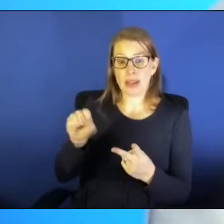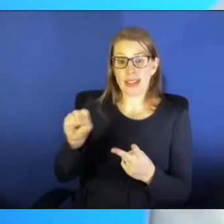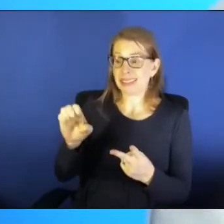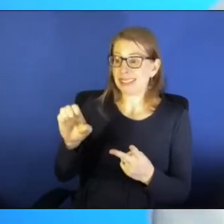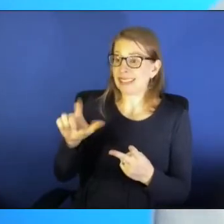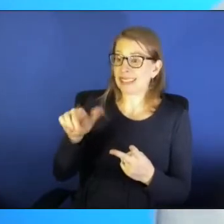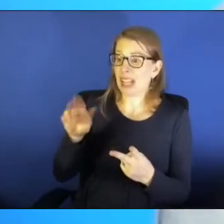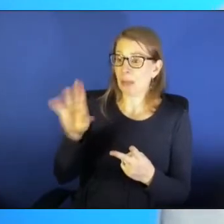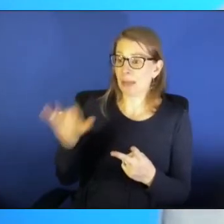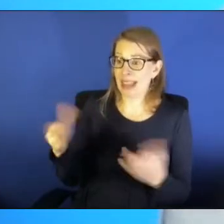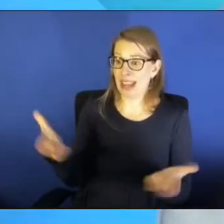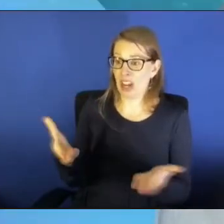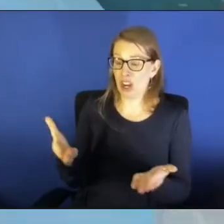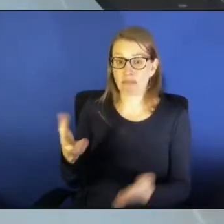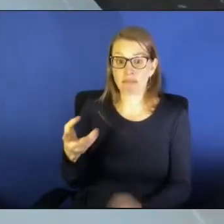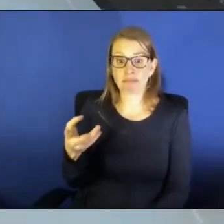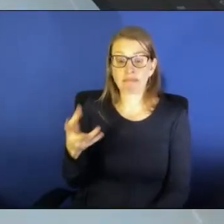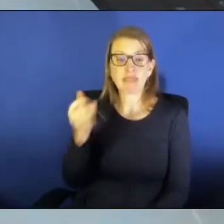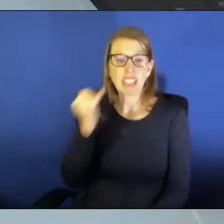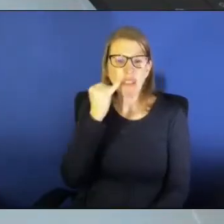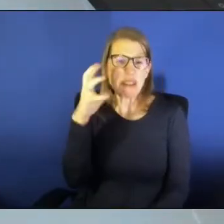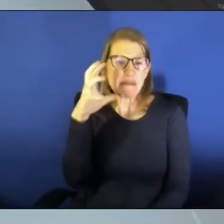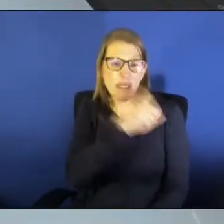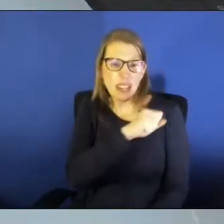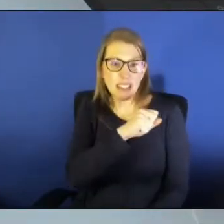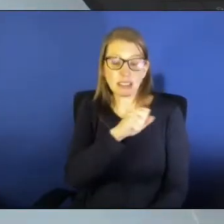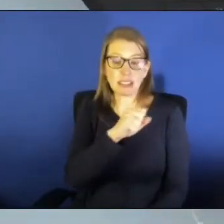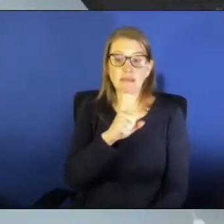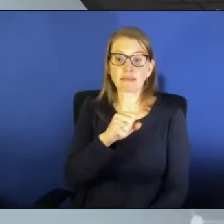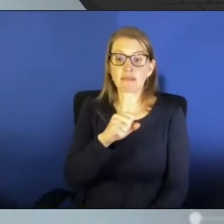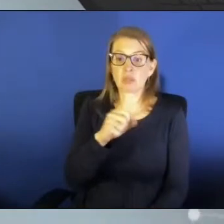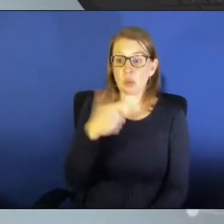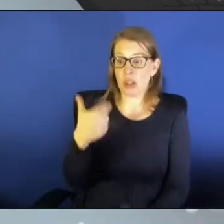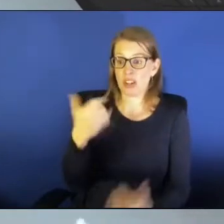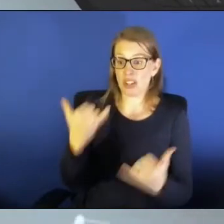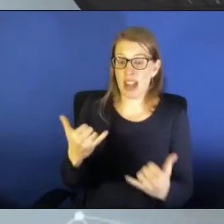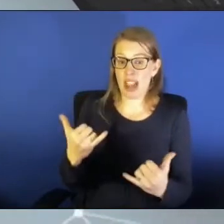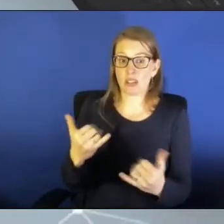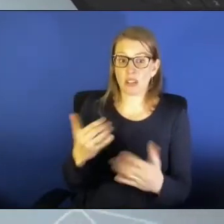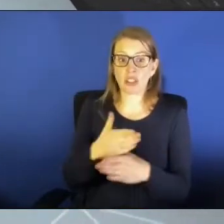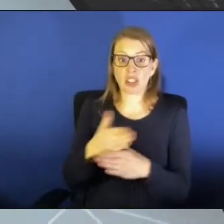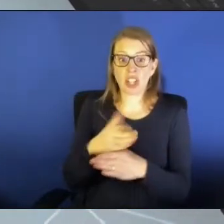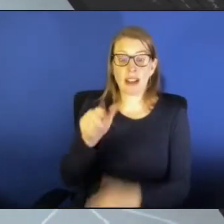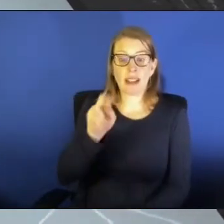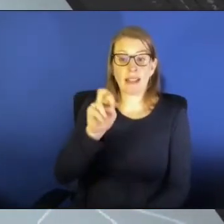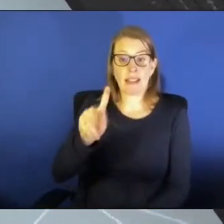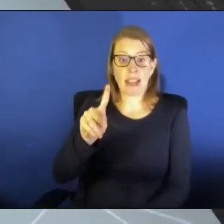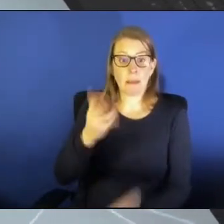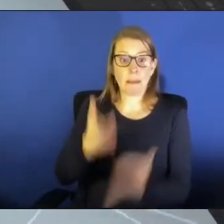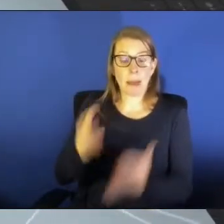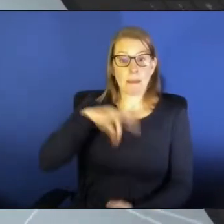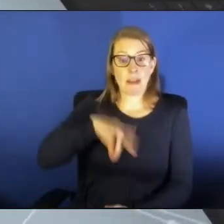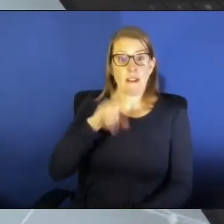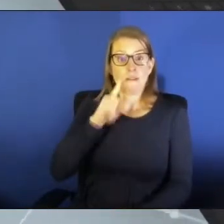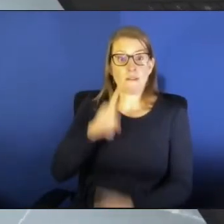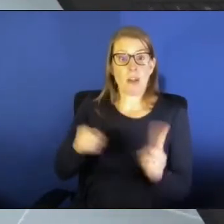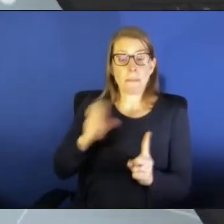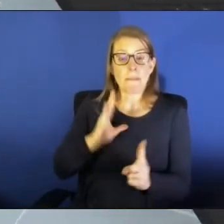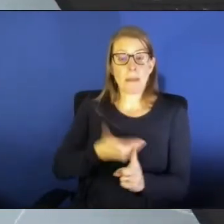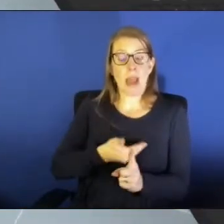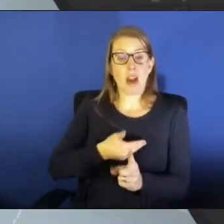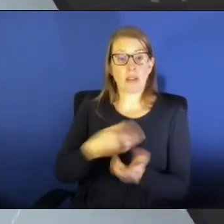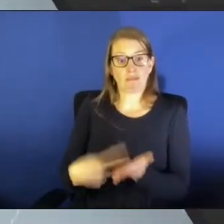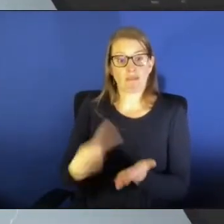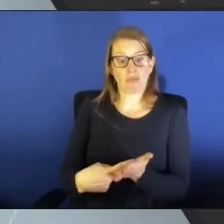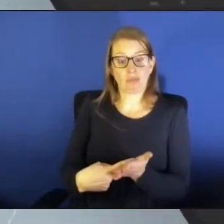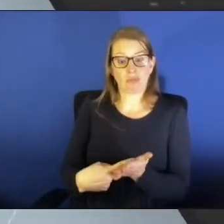melanoma. Remember to share this link with people you think might benefit from our discussion. Use the hashtag